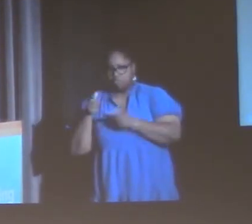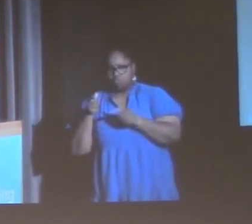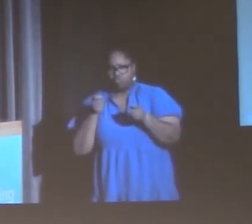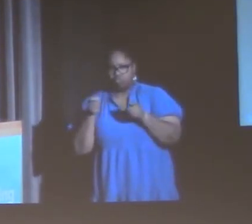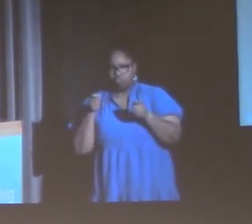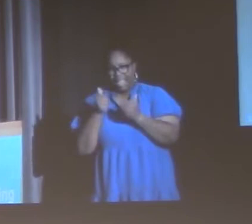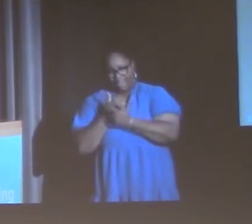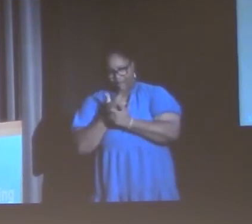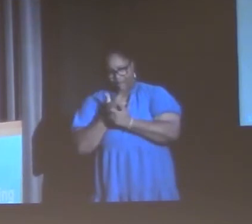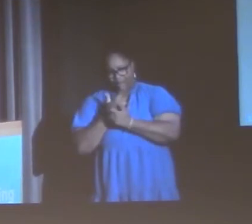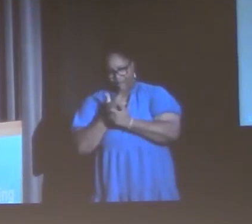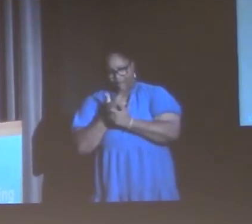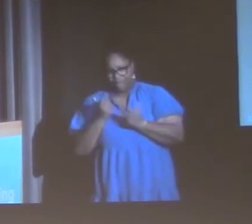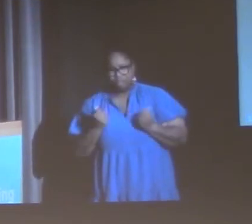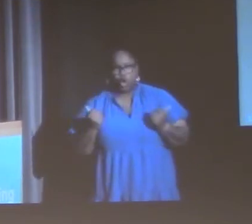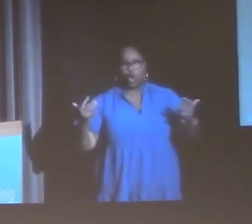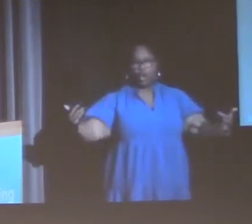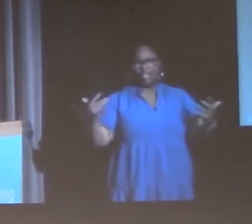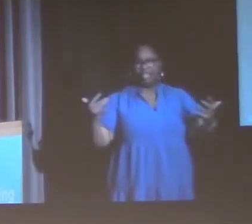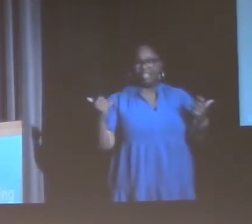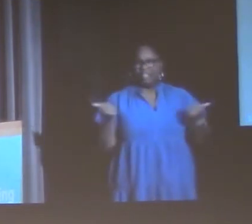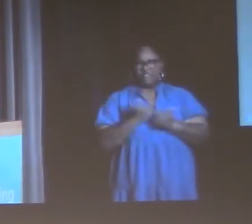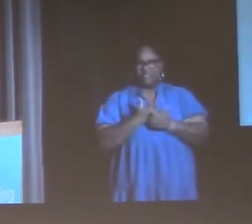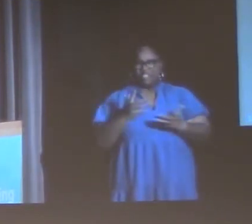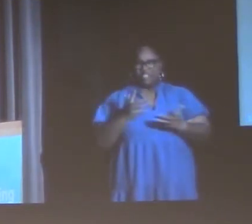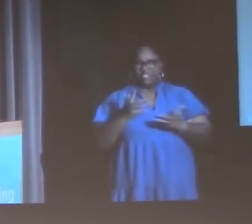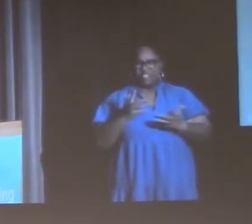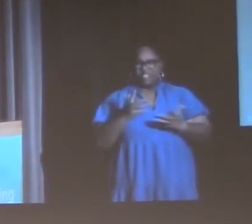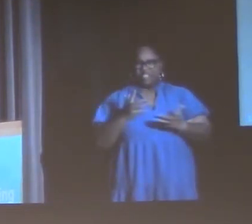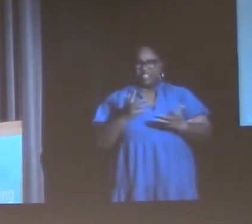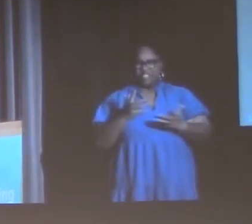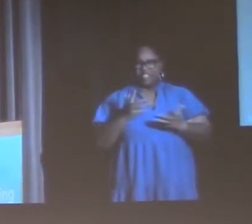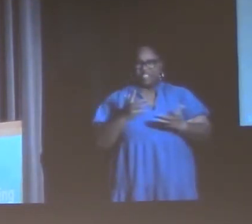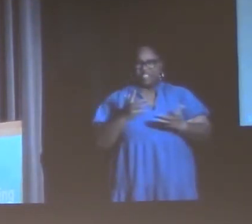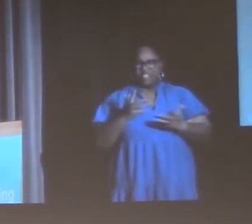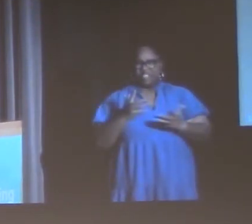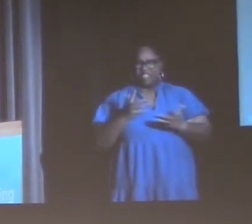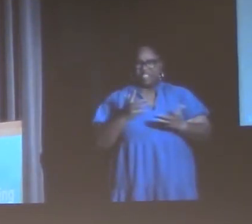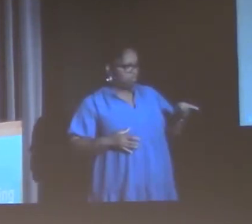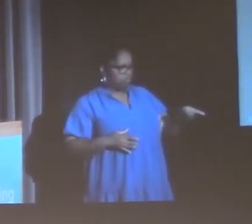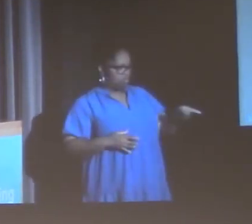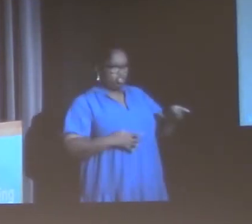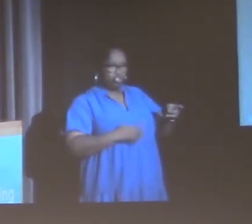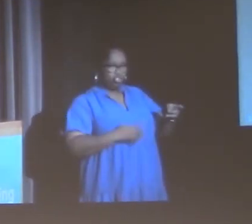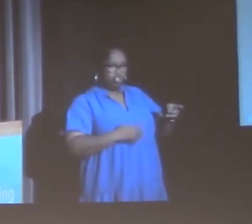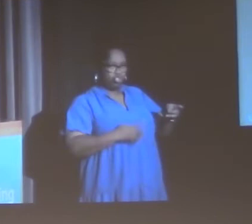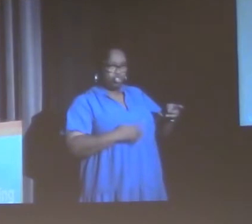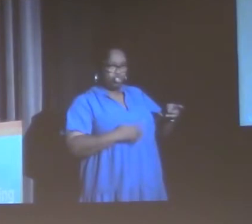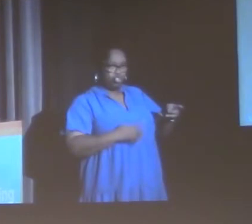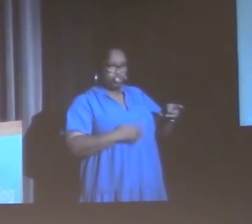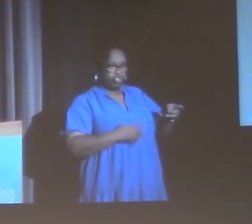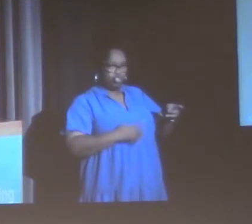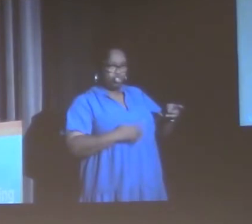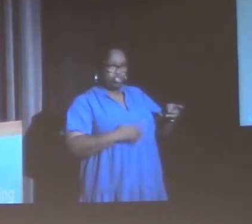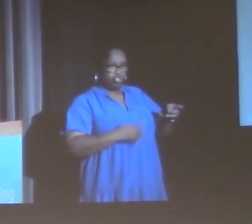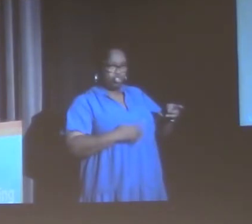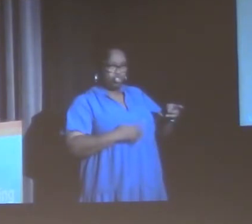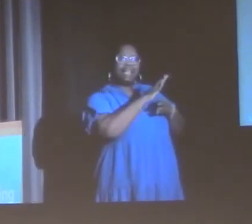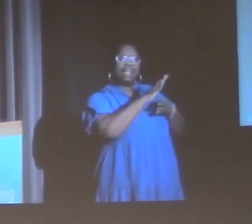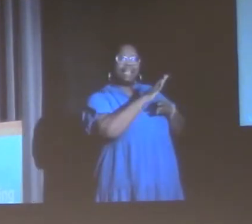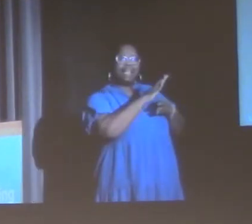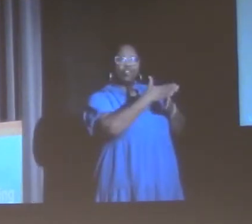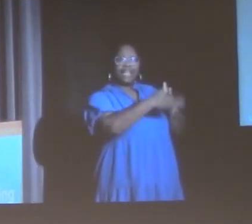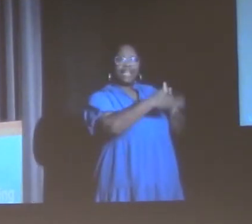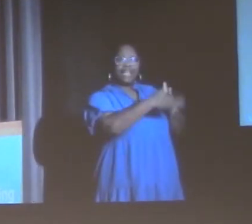also. So the jail actually never ends. There is always control everywhere. There is always